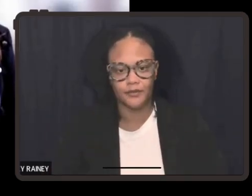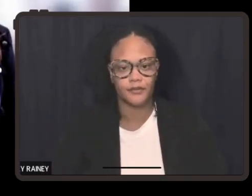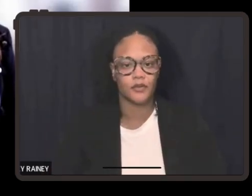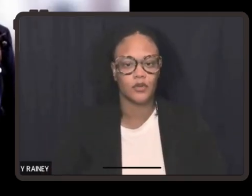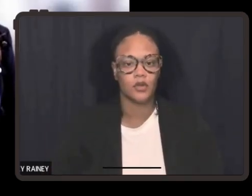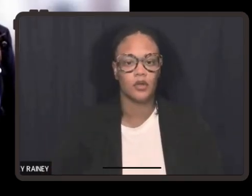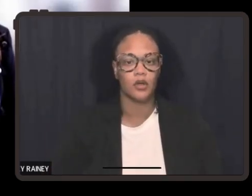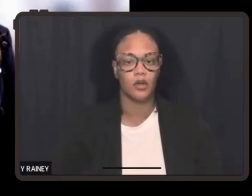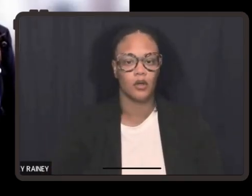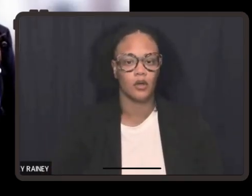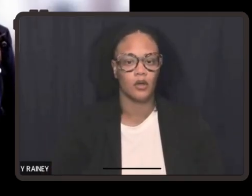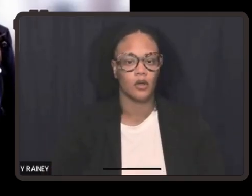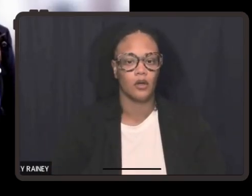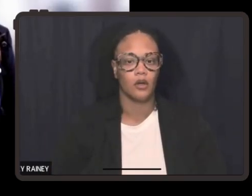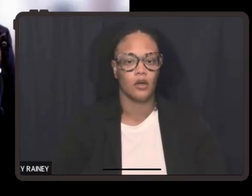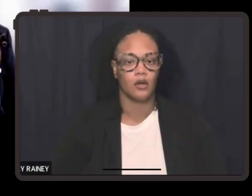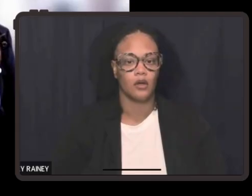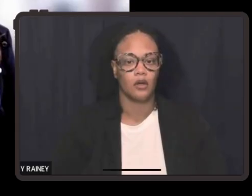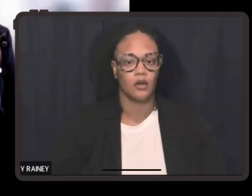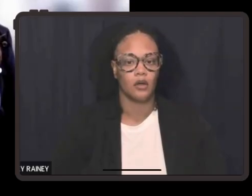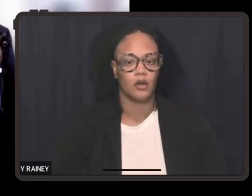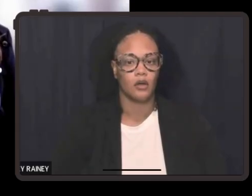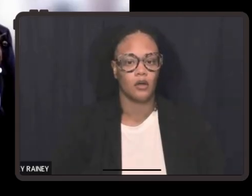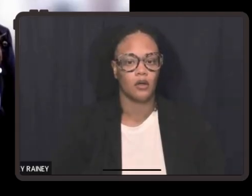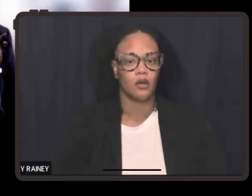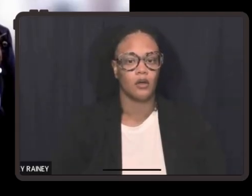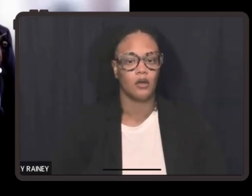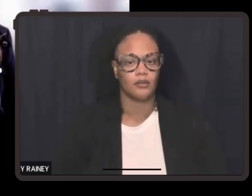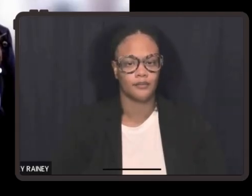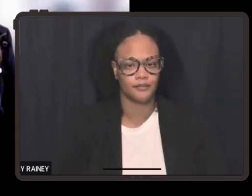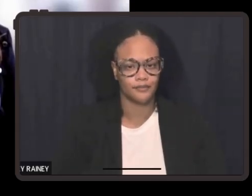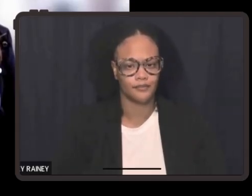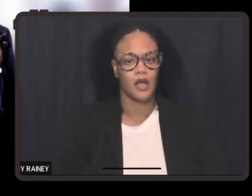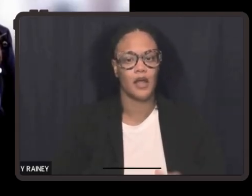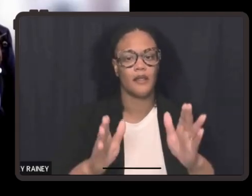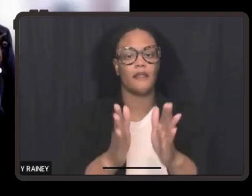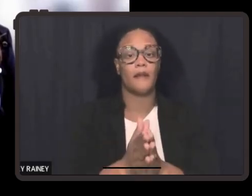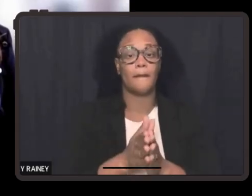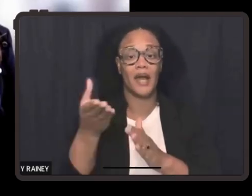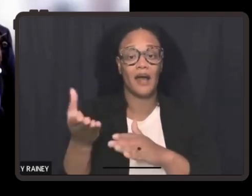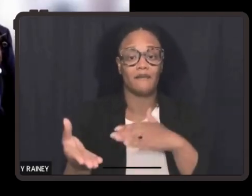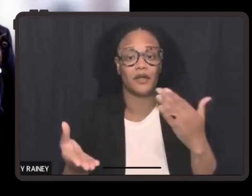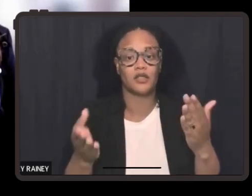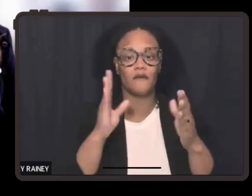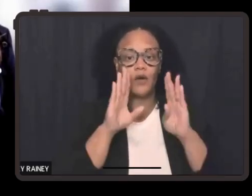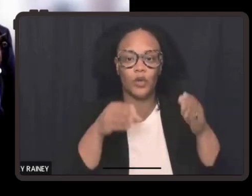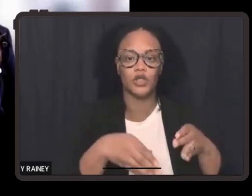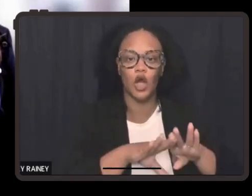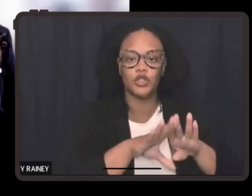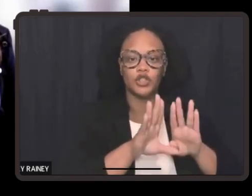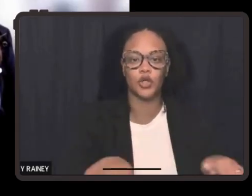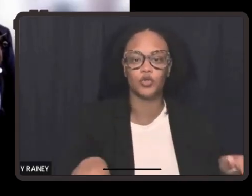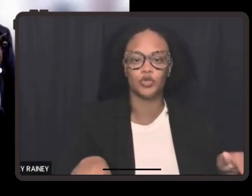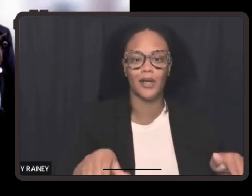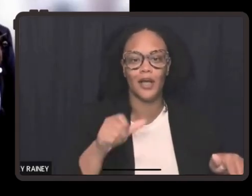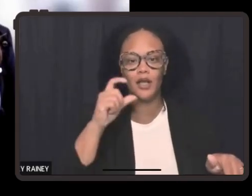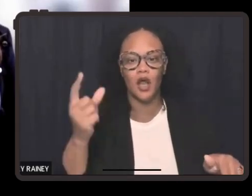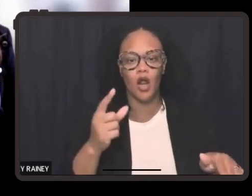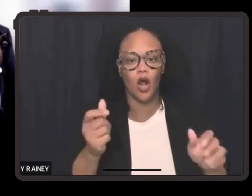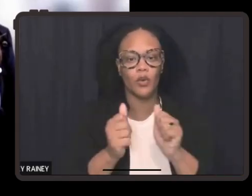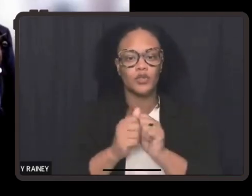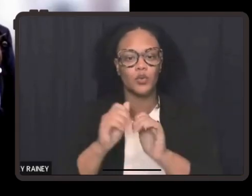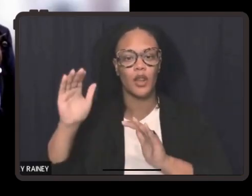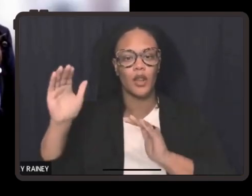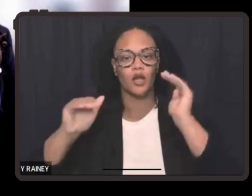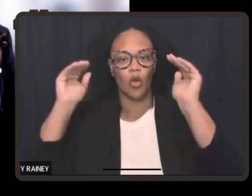issues. The pamphlets are very child focused and not always applicable in work with adults. it's hard to engage with consultants in the UK for patients